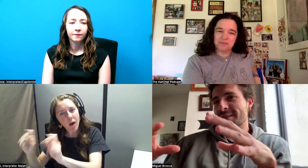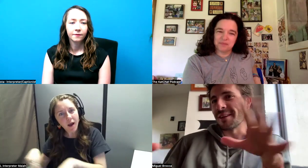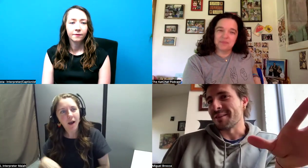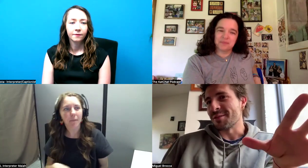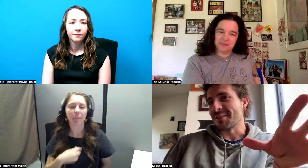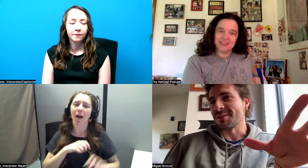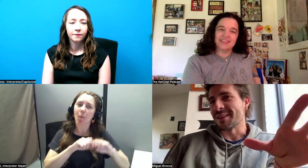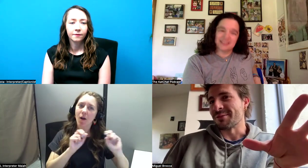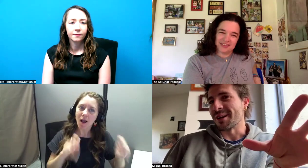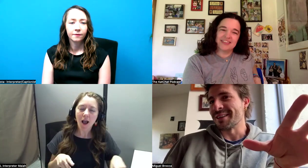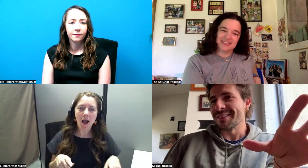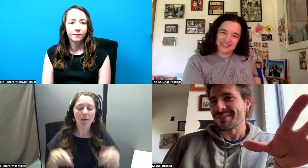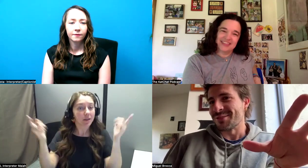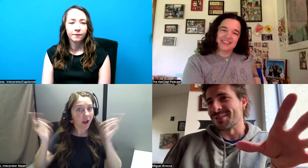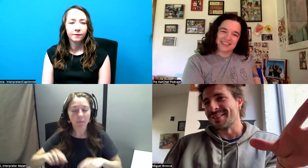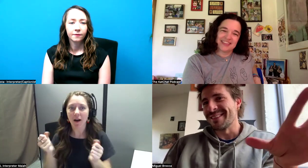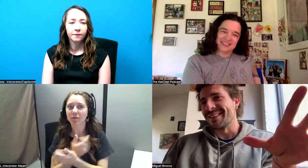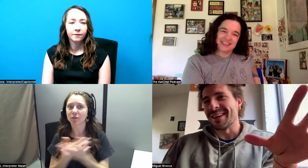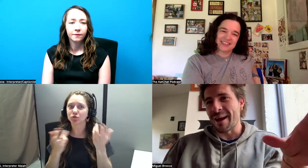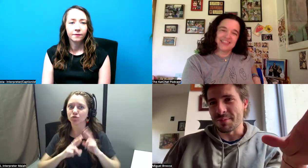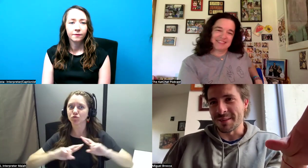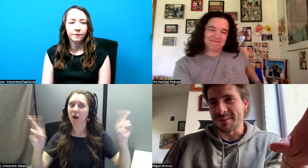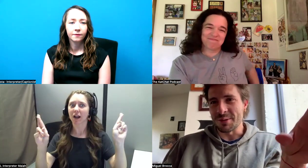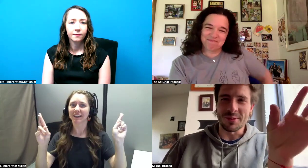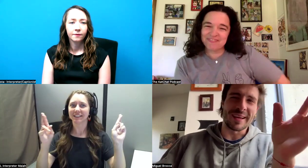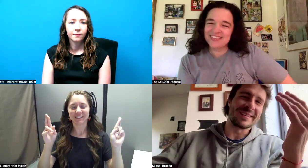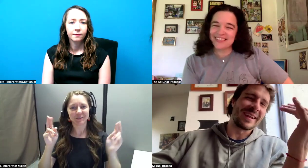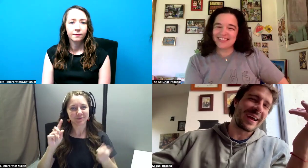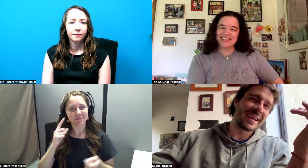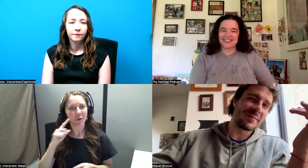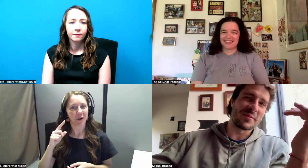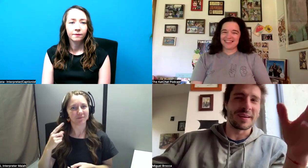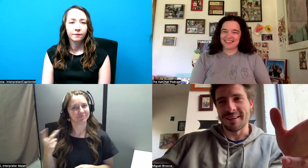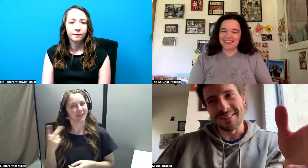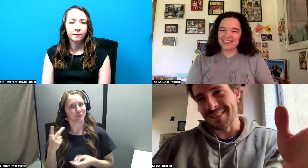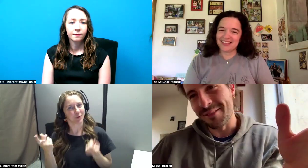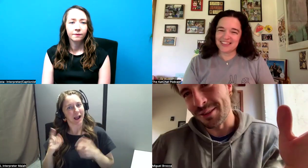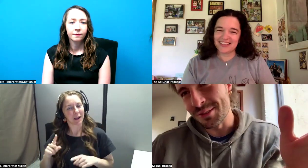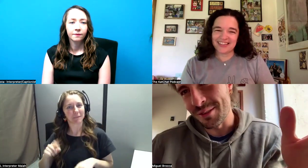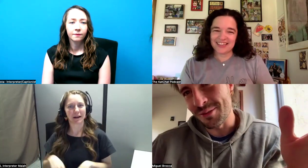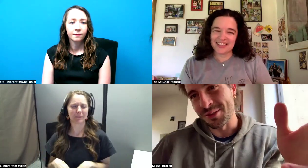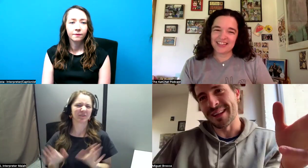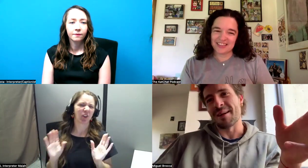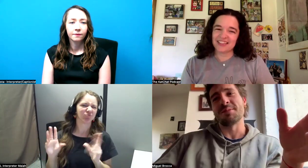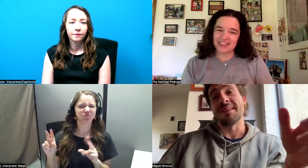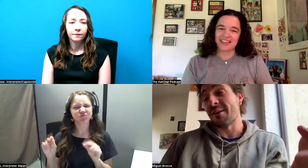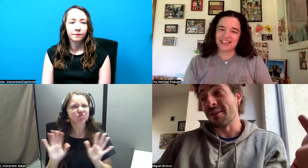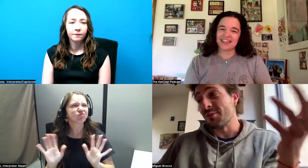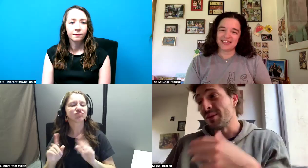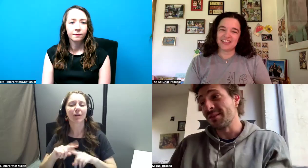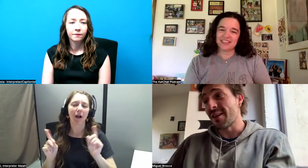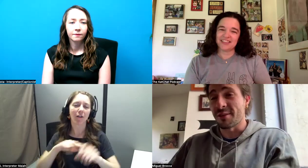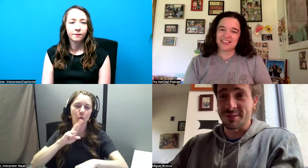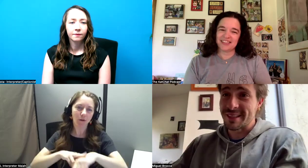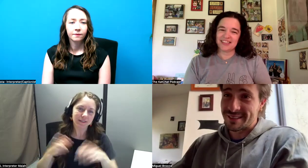up, and suddenly everything was like ready for it to happen. And we were like denying it, but then and eventually, of course, it happened. And